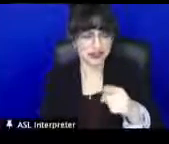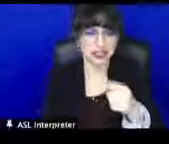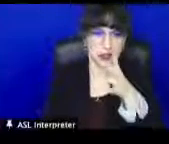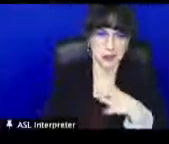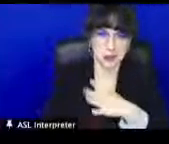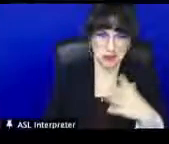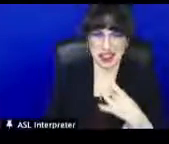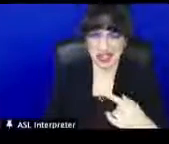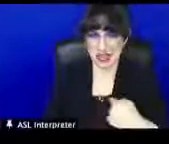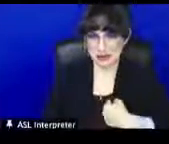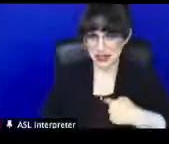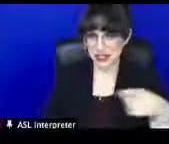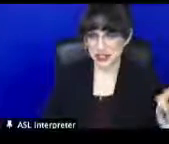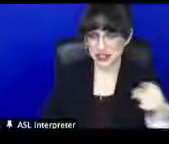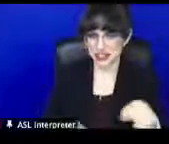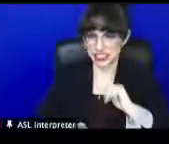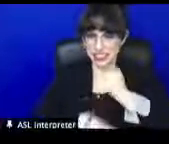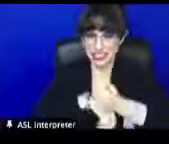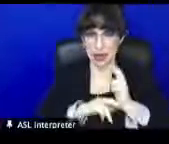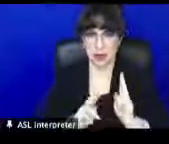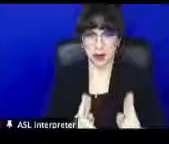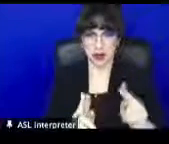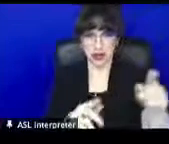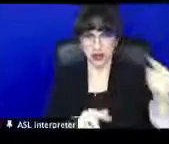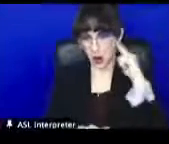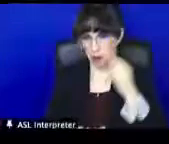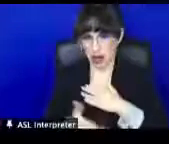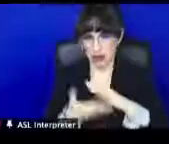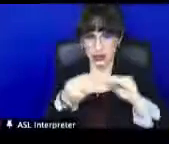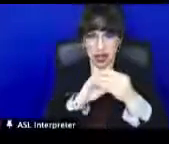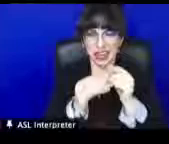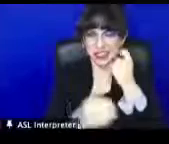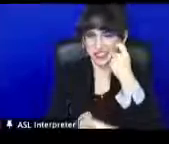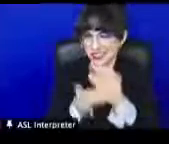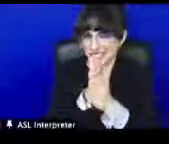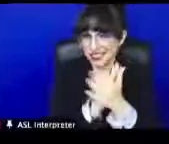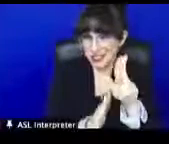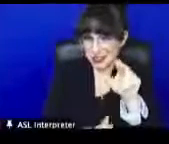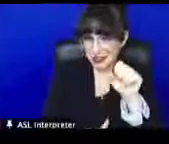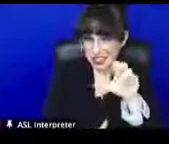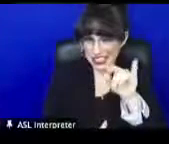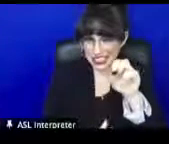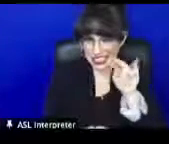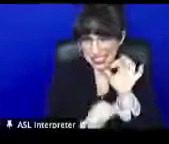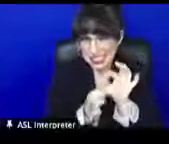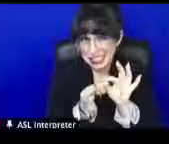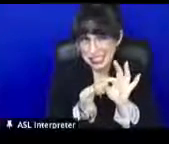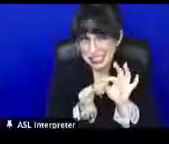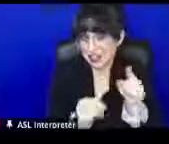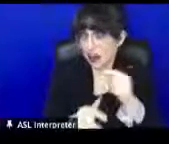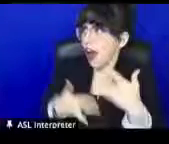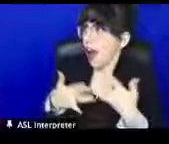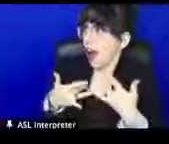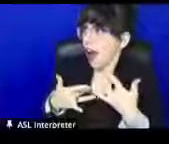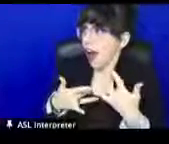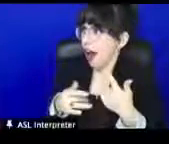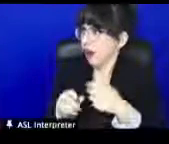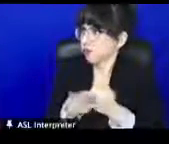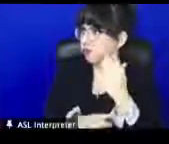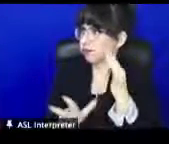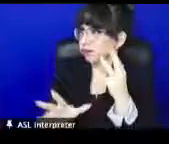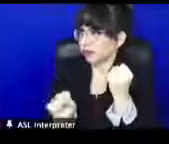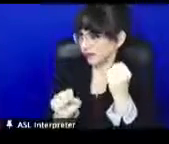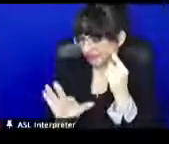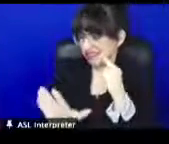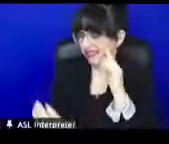a speed on it. And she had heard my story that I just became a U.S. citizen, and she got really excited for me. And I just remember